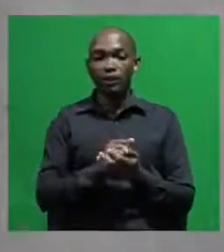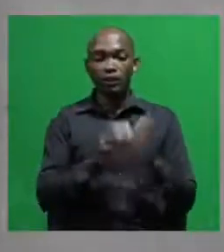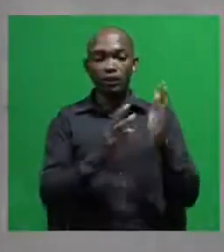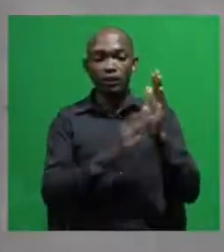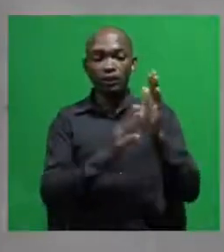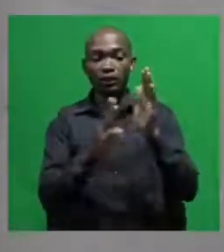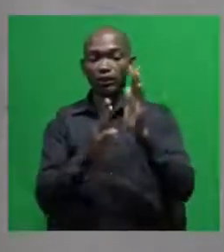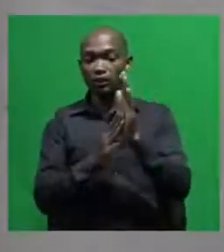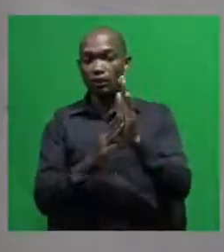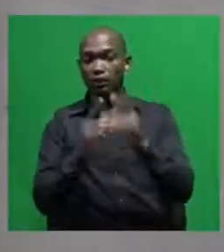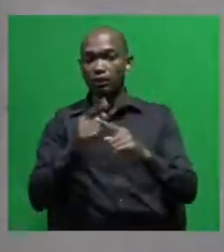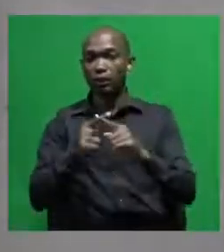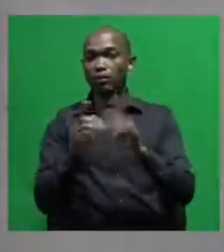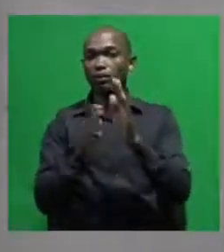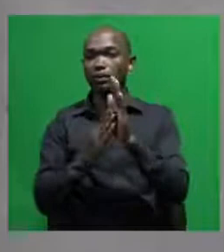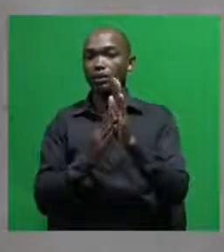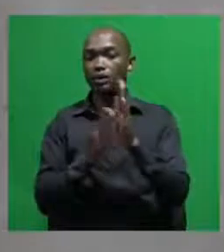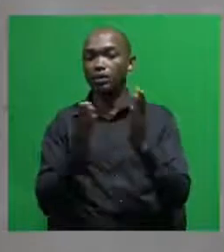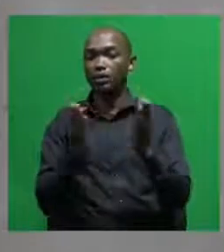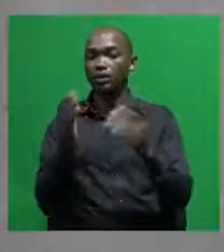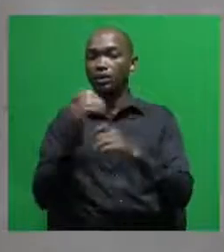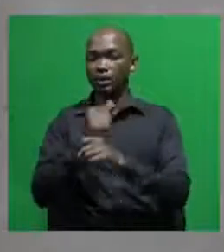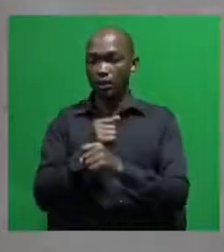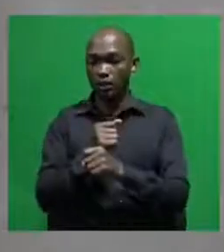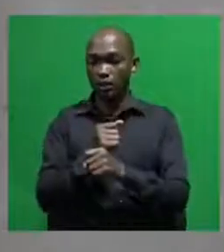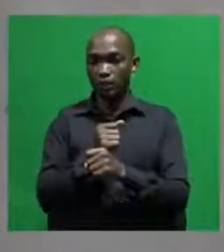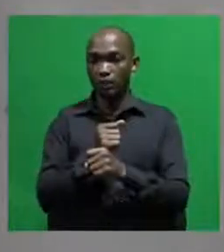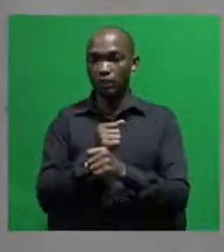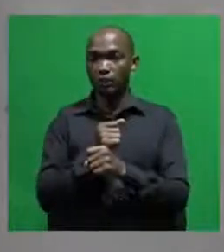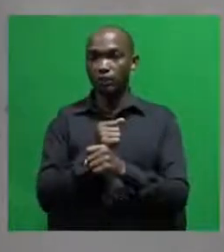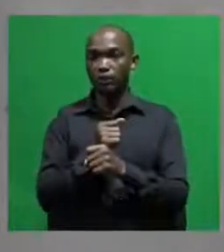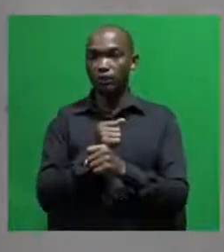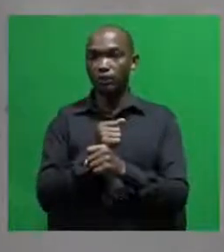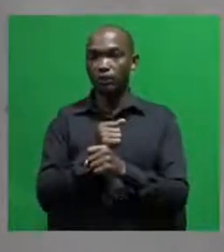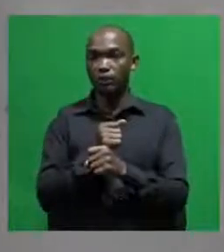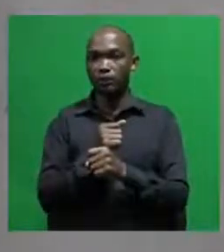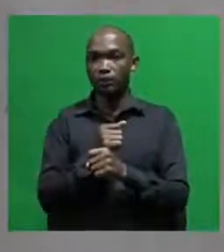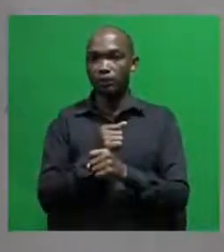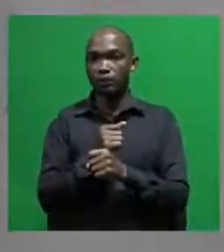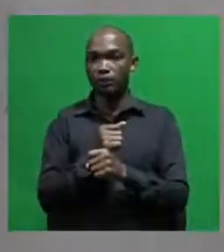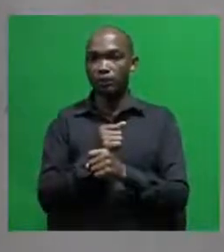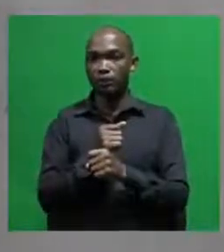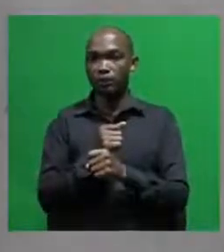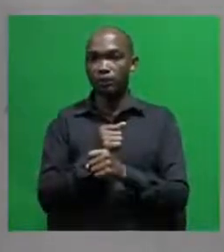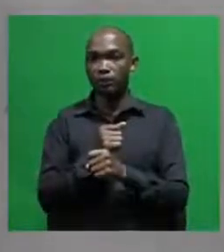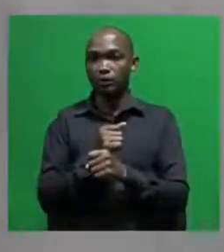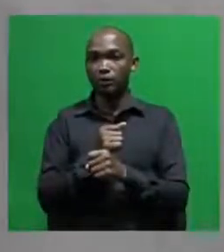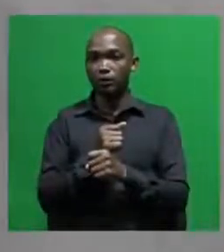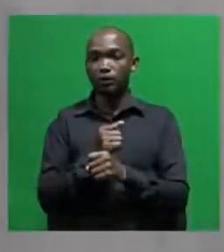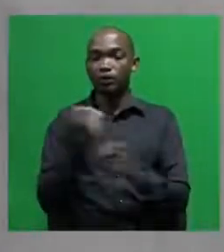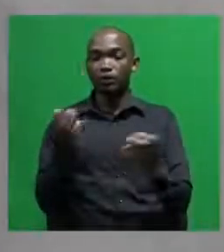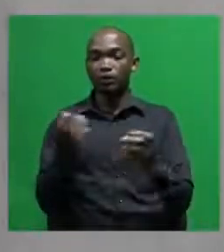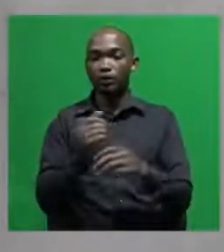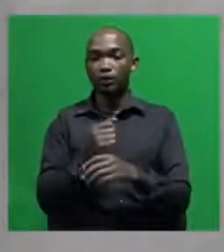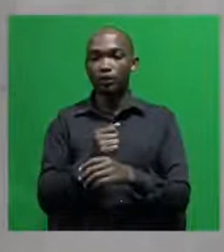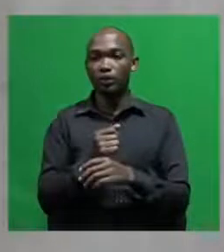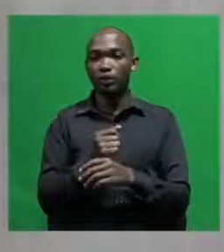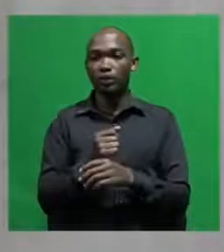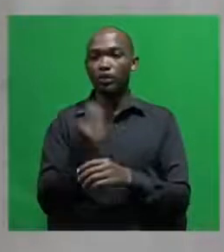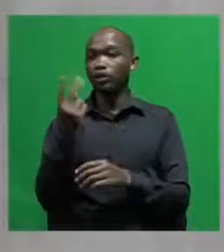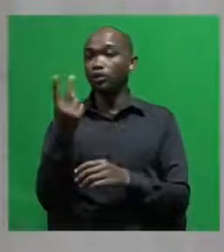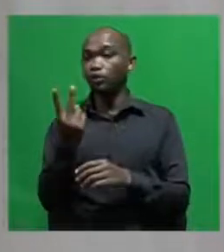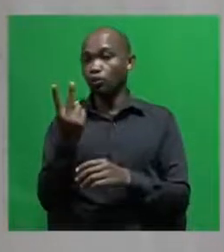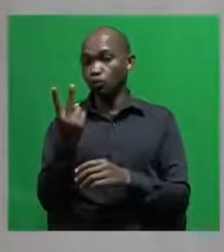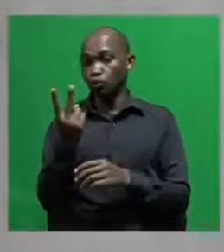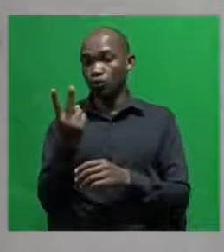Okay, 80 times 9 is equal to, who is ready? 80 times 9 is equal to